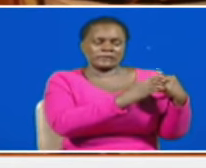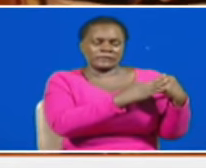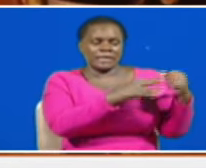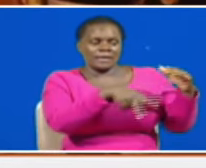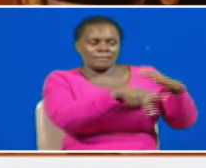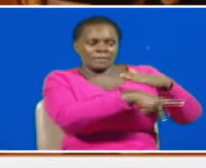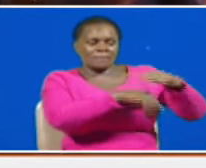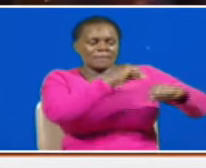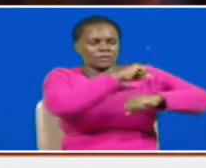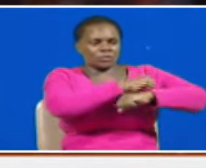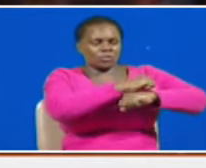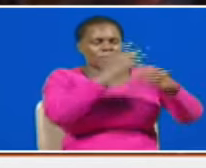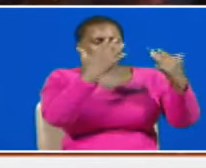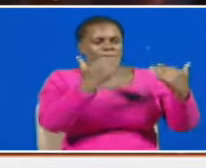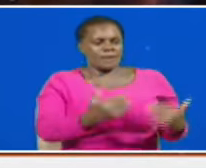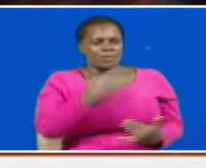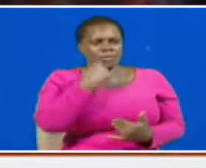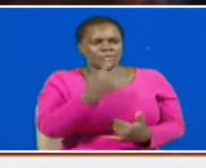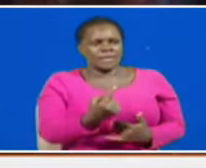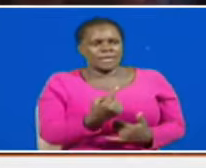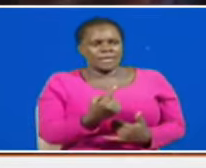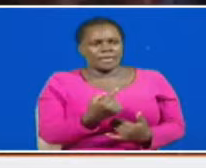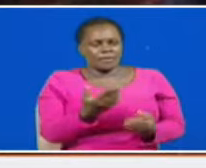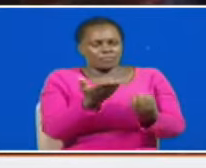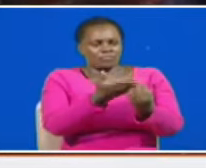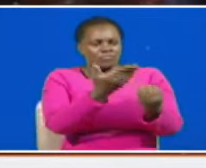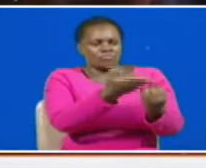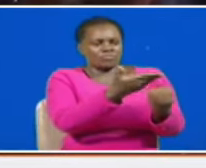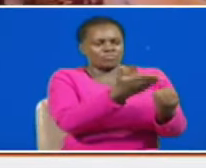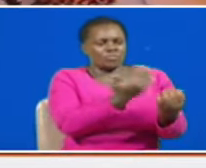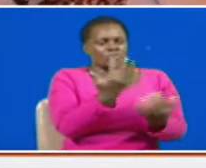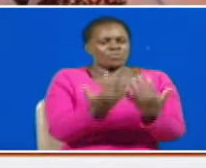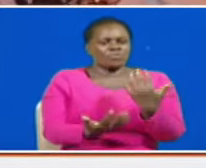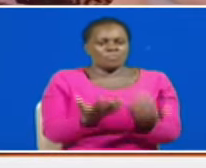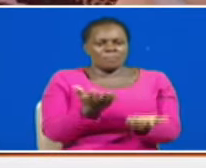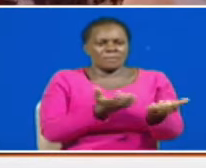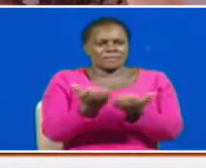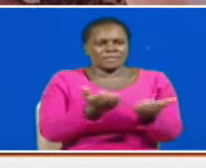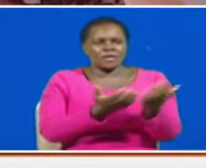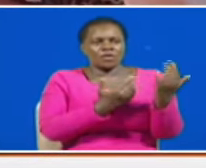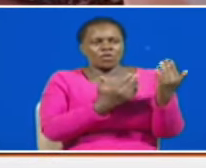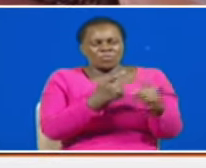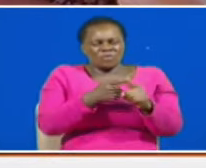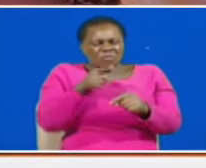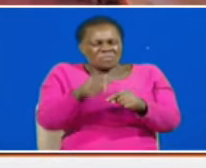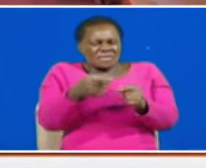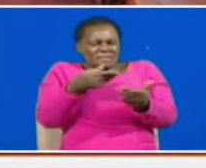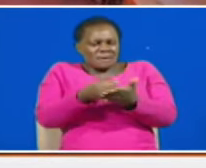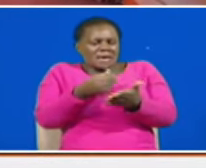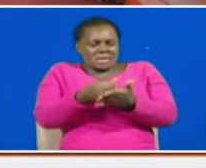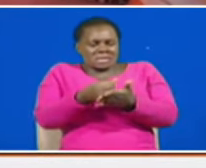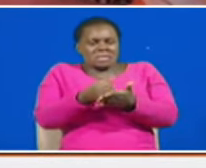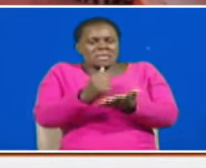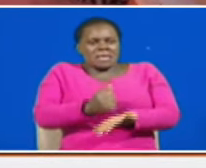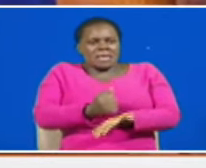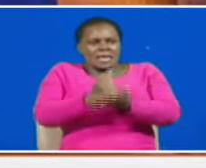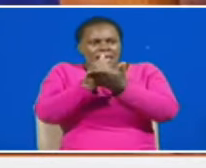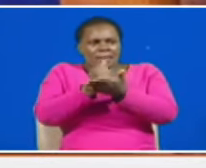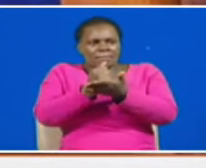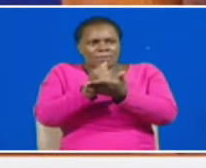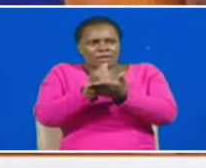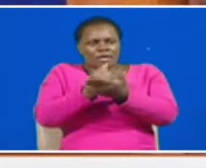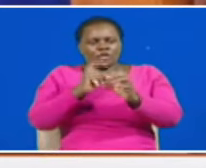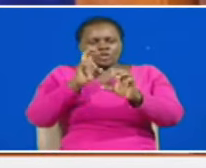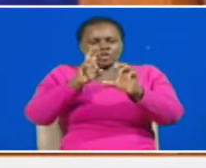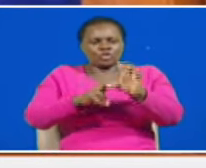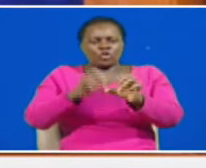Primary School, now selling fried potatoes in Voi, hoping that the proceeds from the venture will help her secure a place